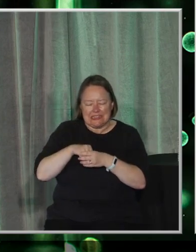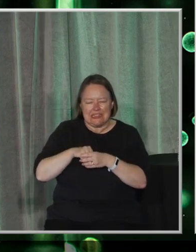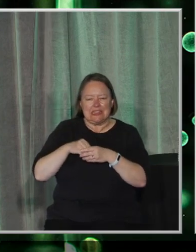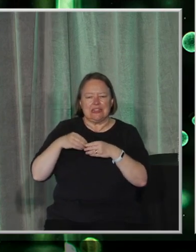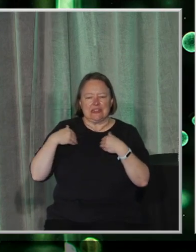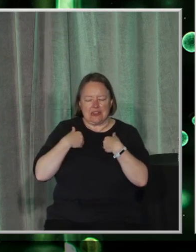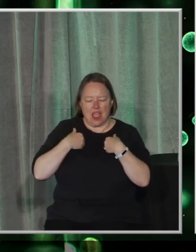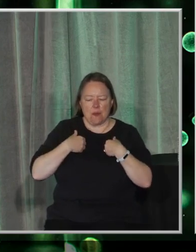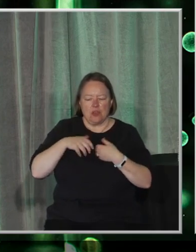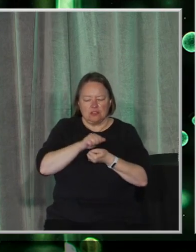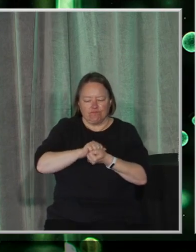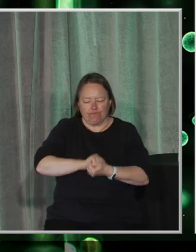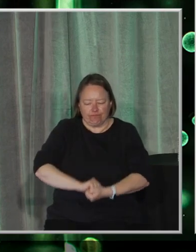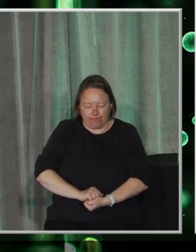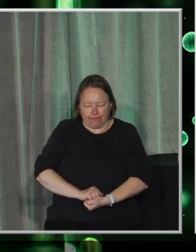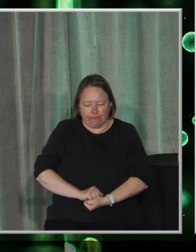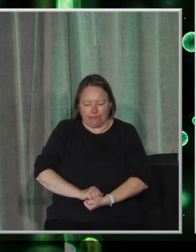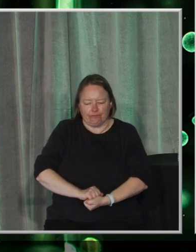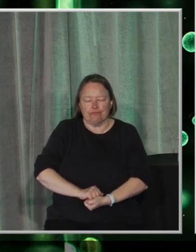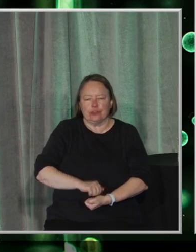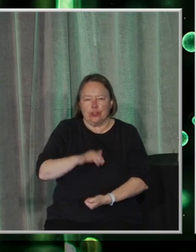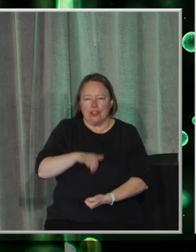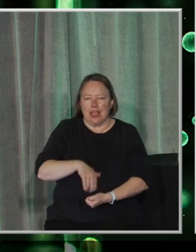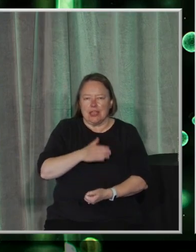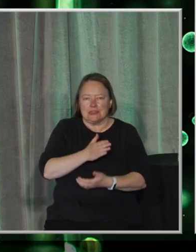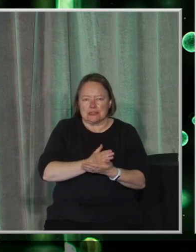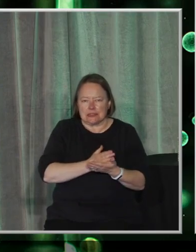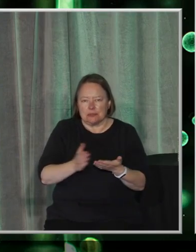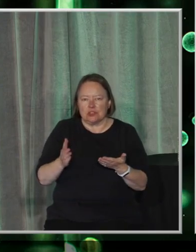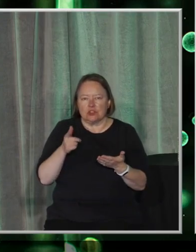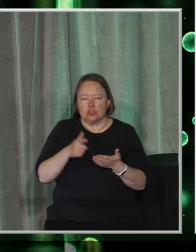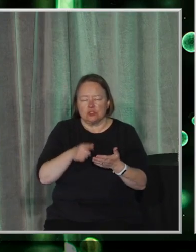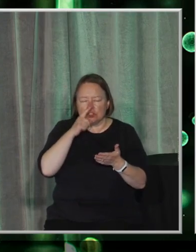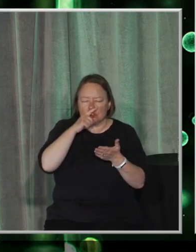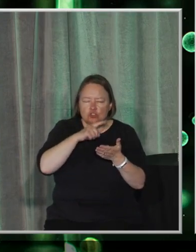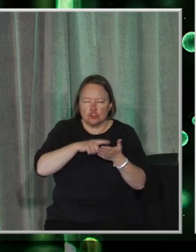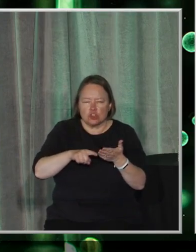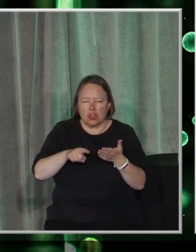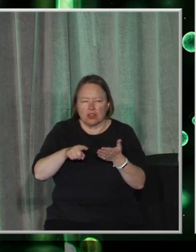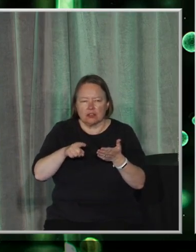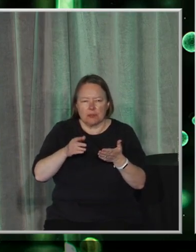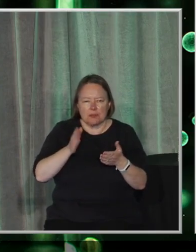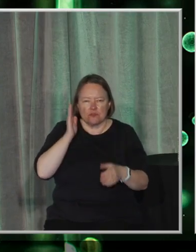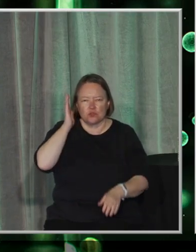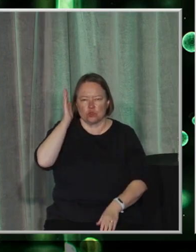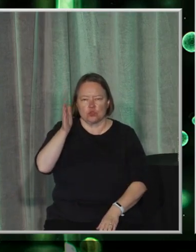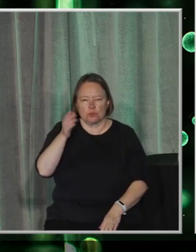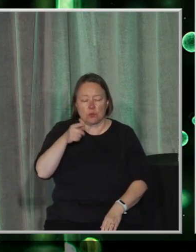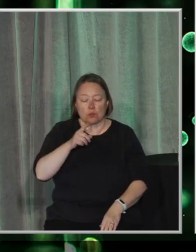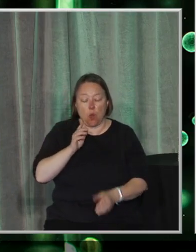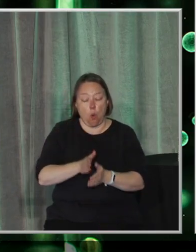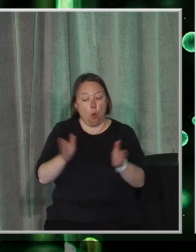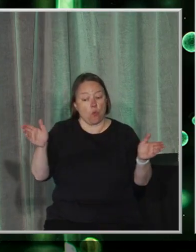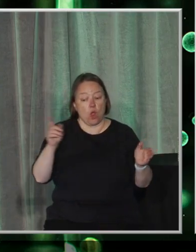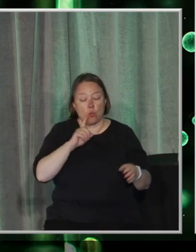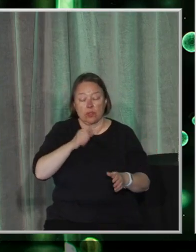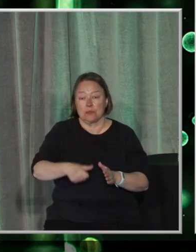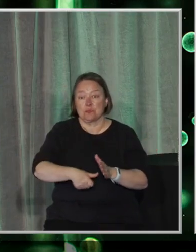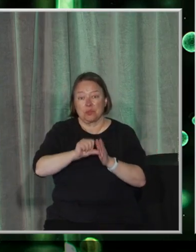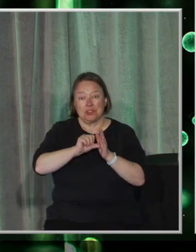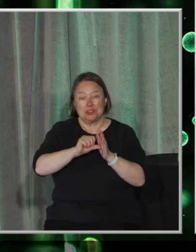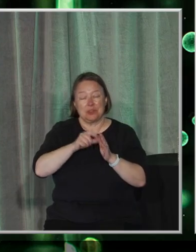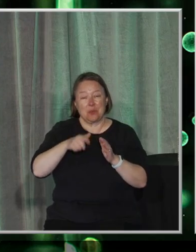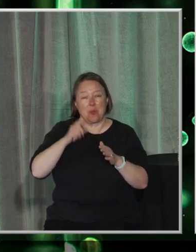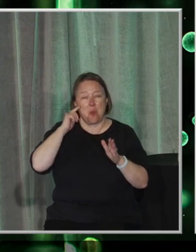beef, and whether that would be something to explore or maybe not in the future. Overall, we were really impressed. And we hope